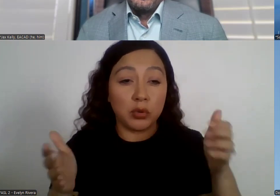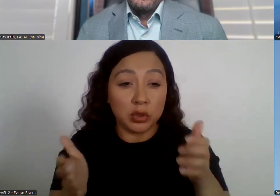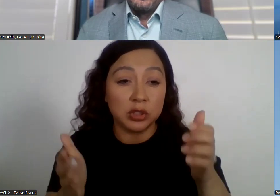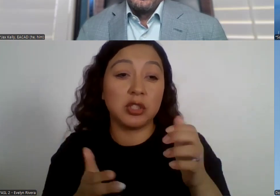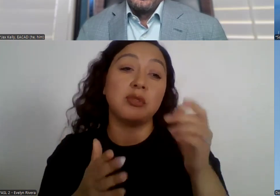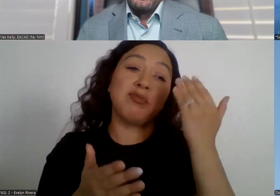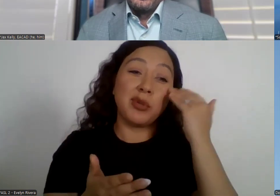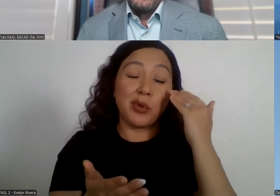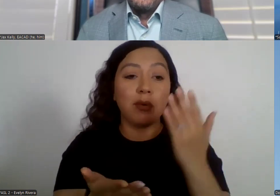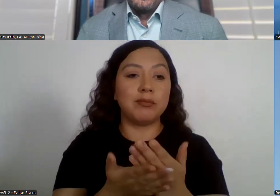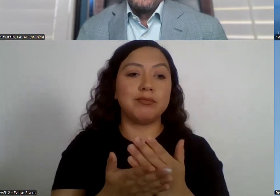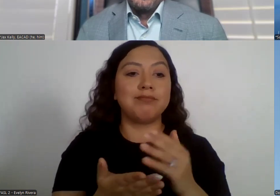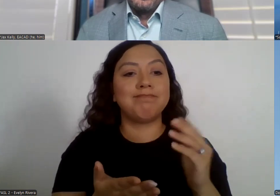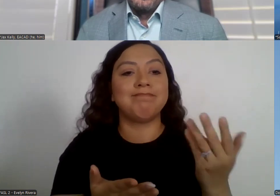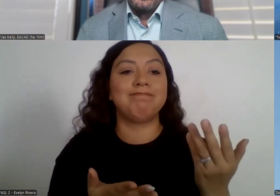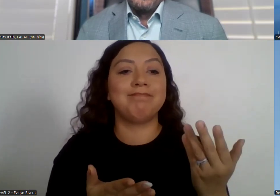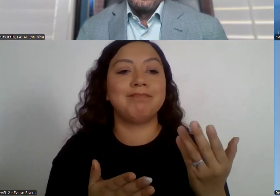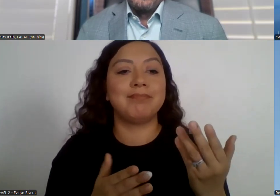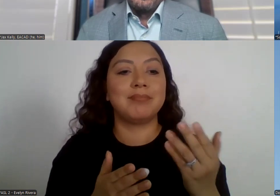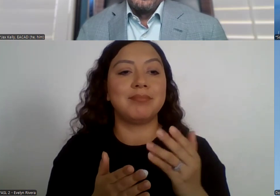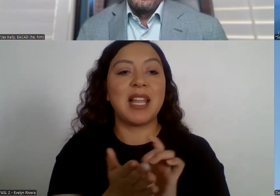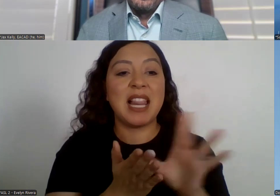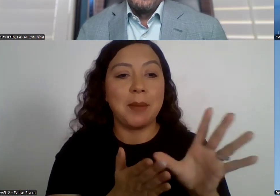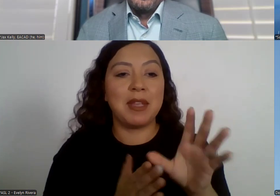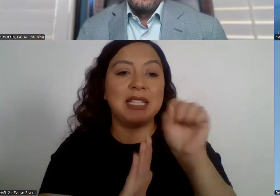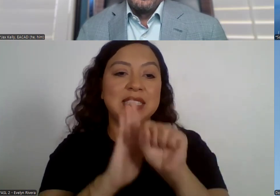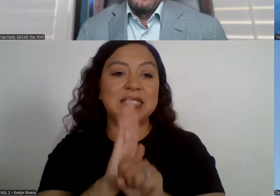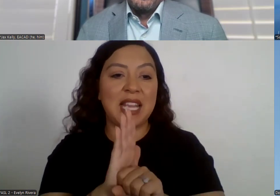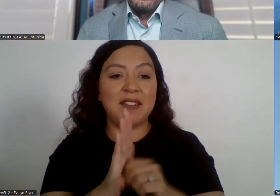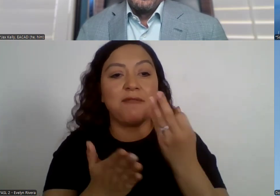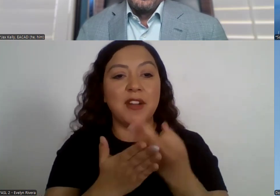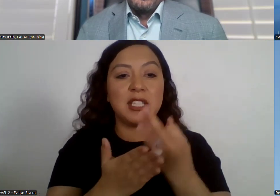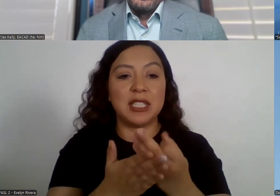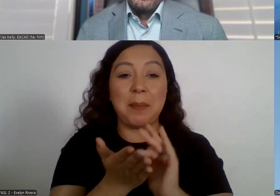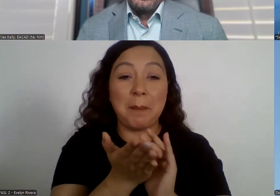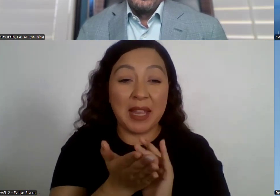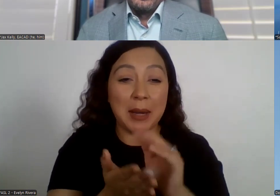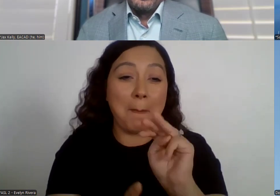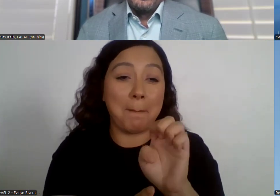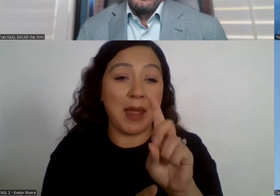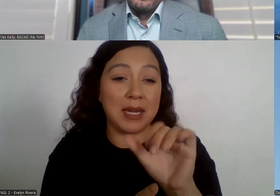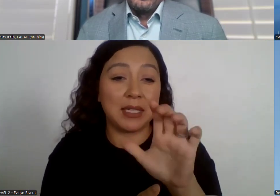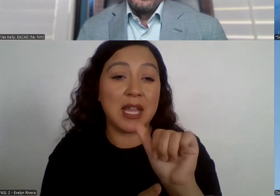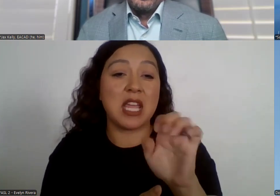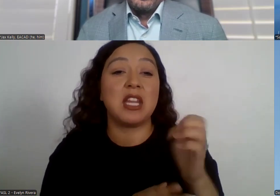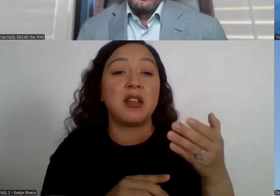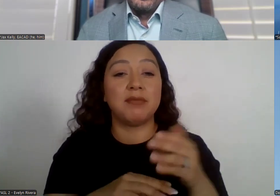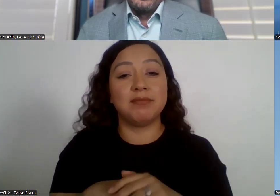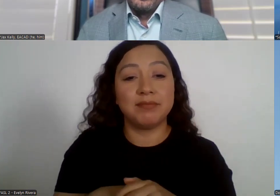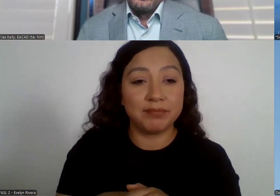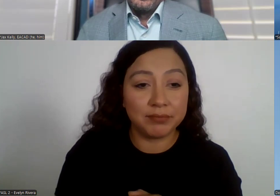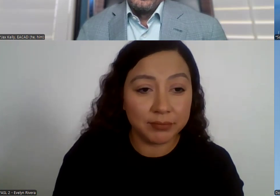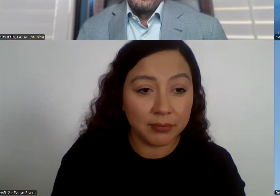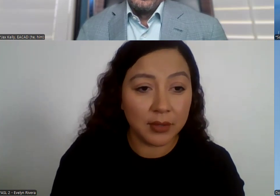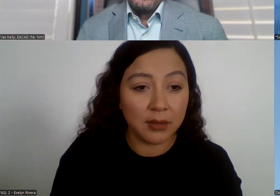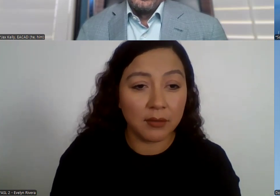any source of coverage for their health care. And so that's an issue that we're watching. I'll drop a fact sheet that we have that's a California-specific fact